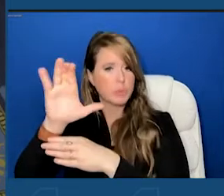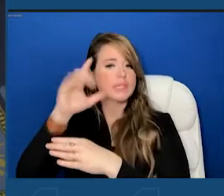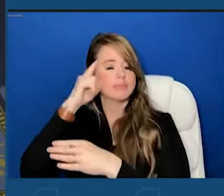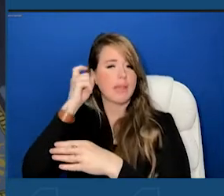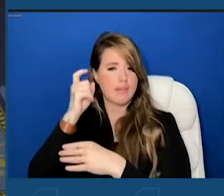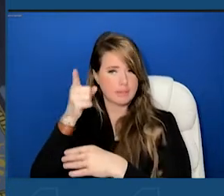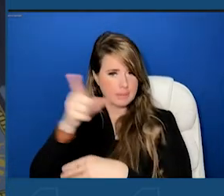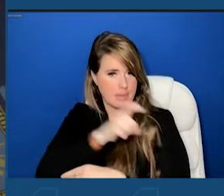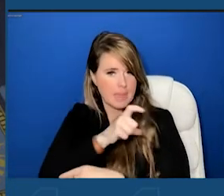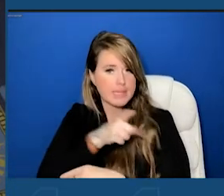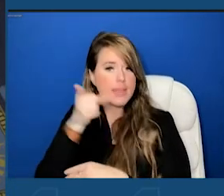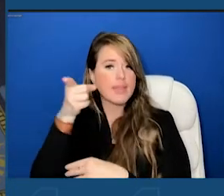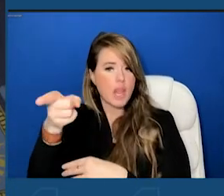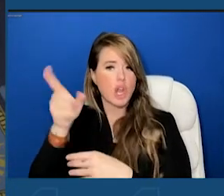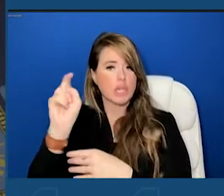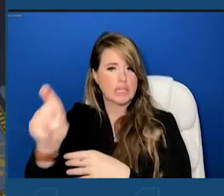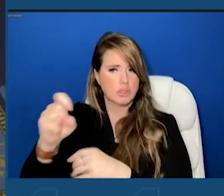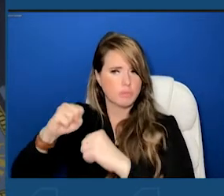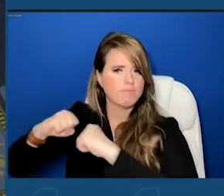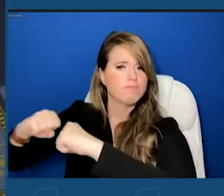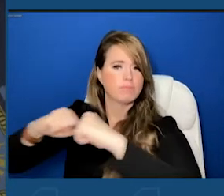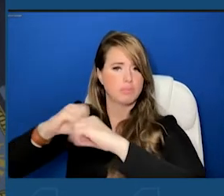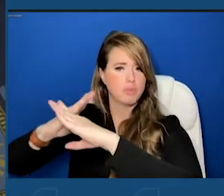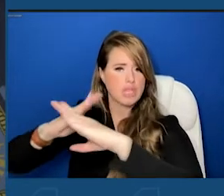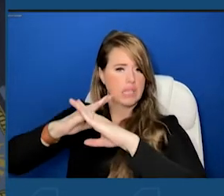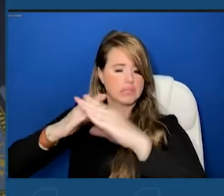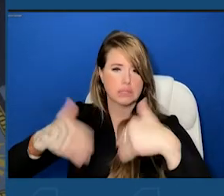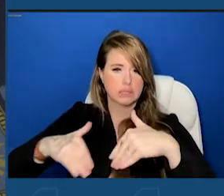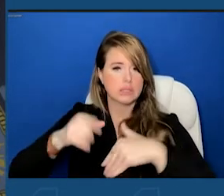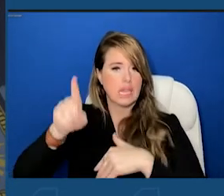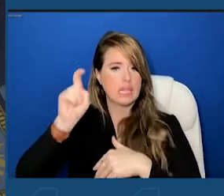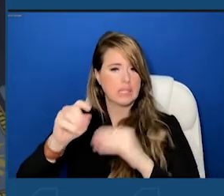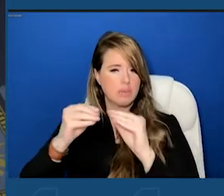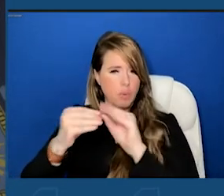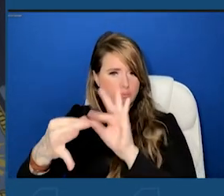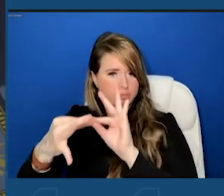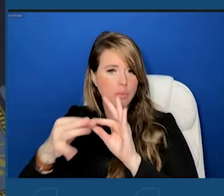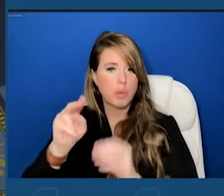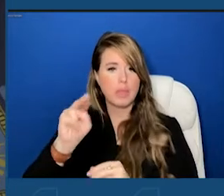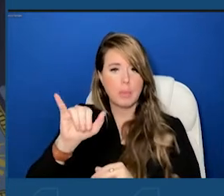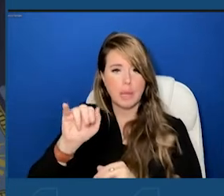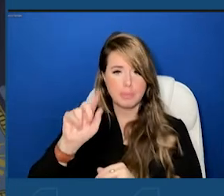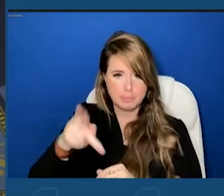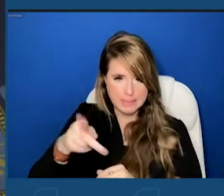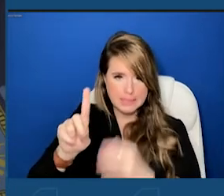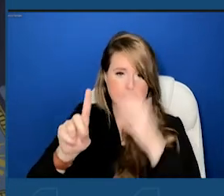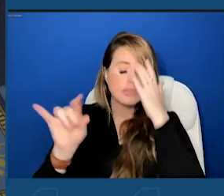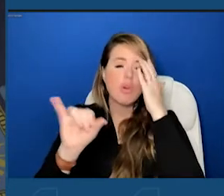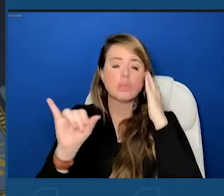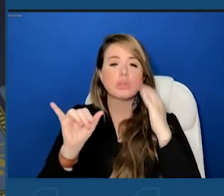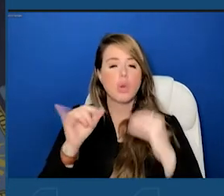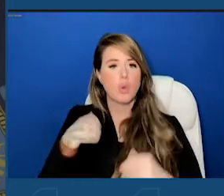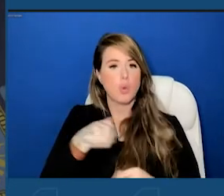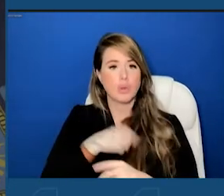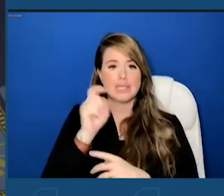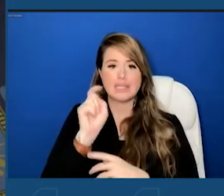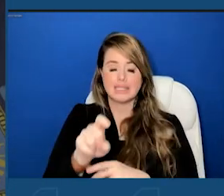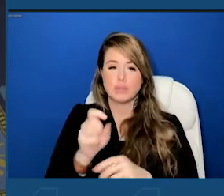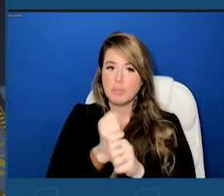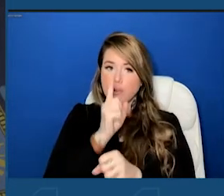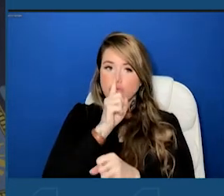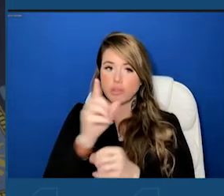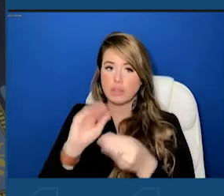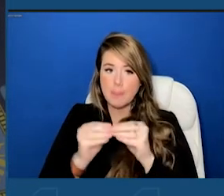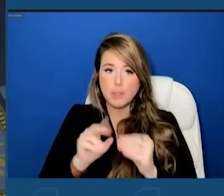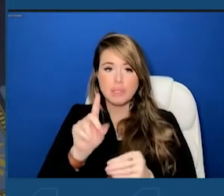police friends in New York City to help them coordinate closely with NYPD, but then also quickly to get the data out to our local partners across